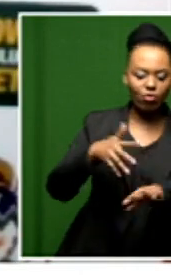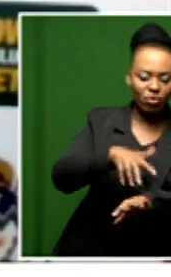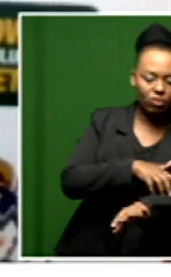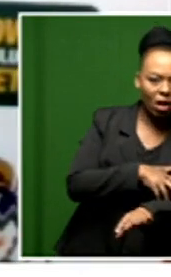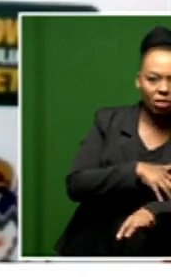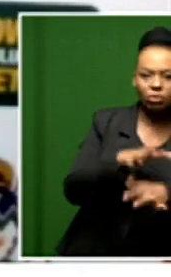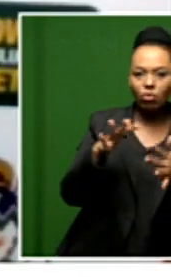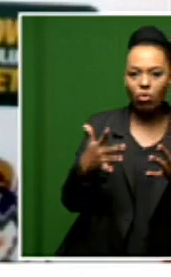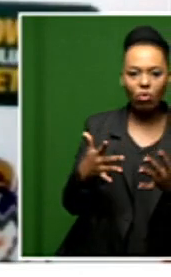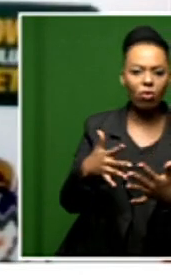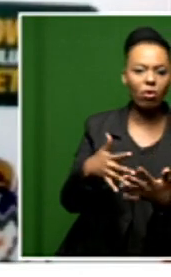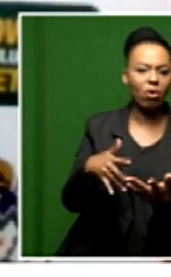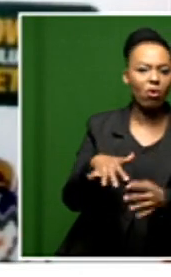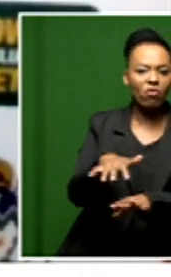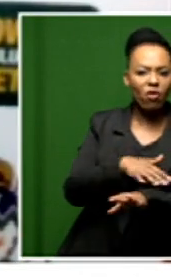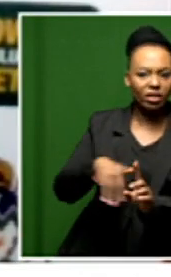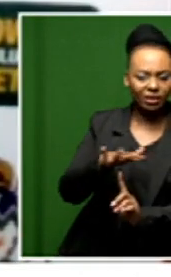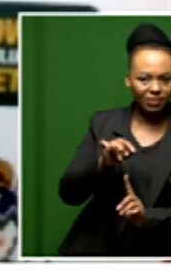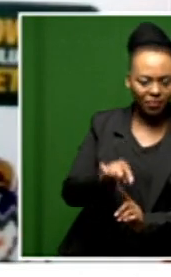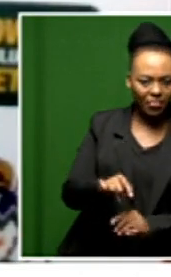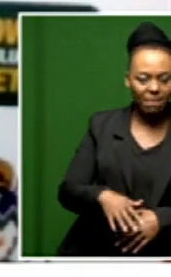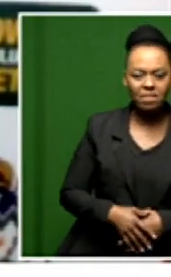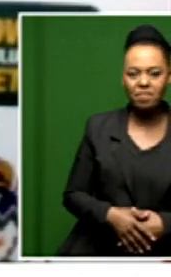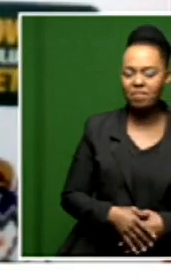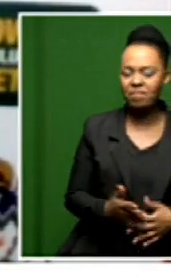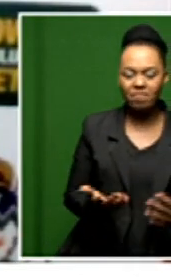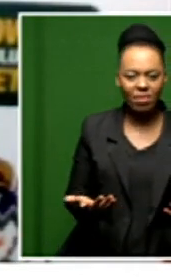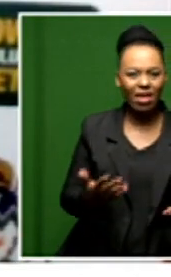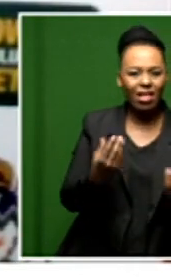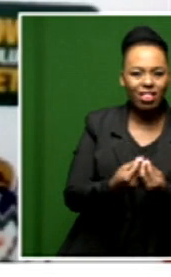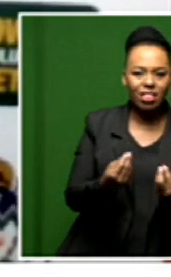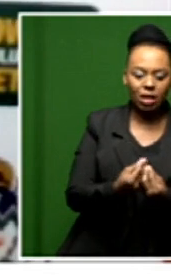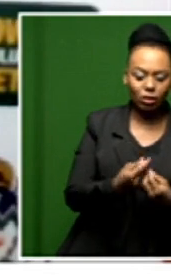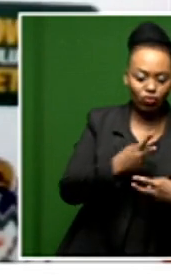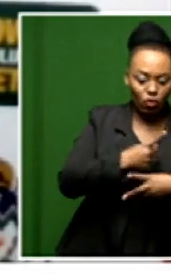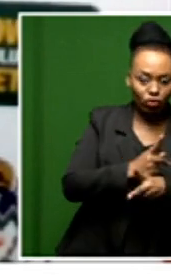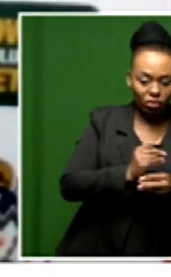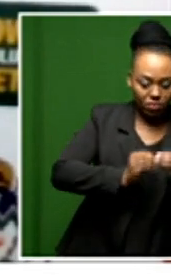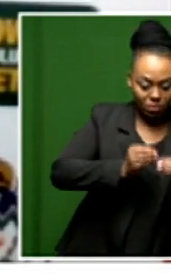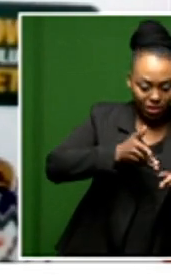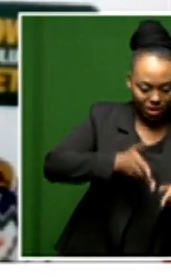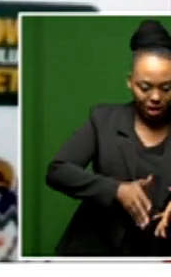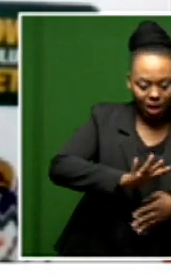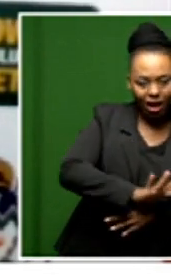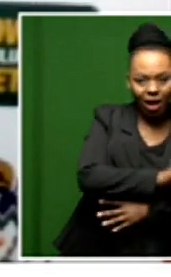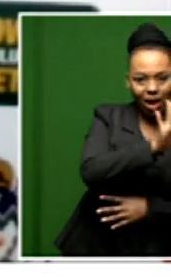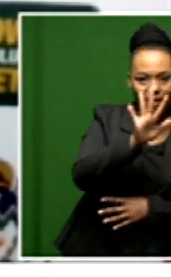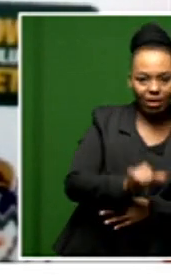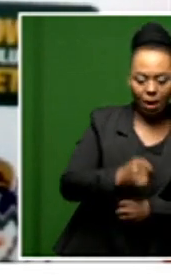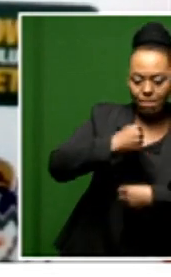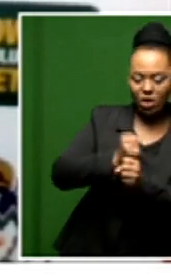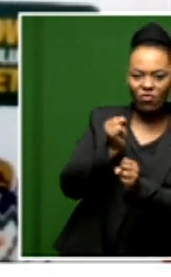even forestry, things that are produced in Africa, they are not